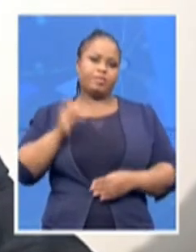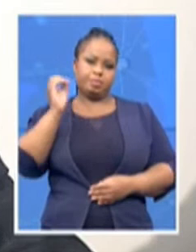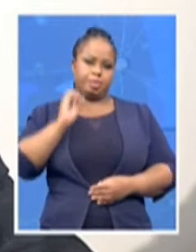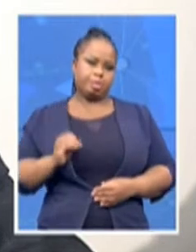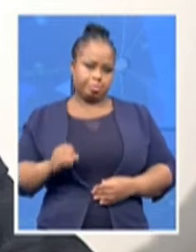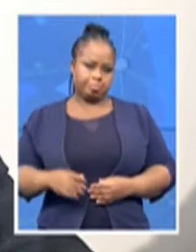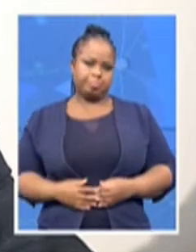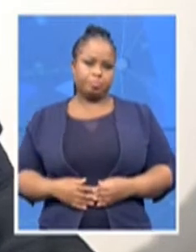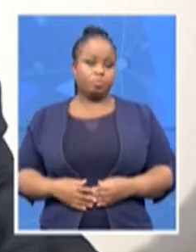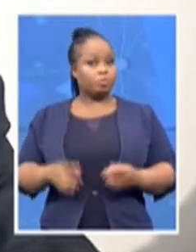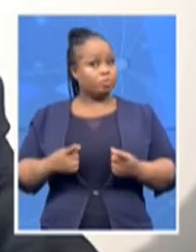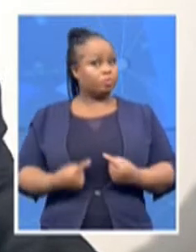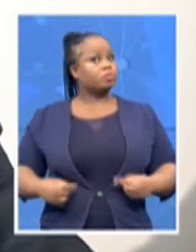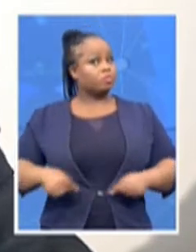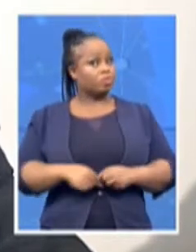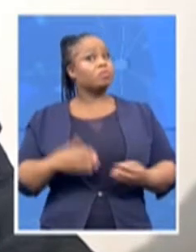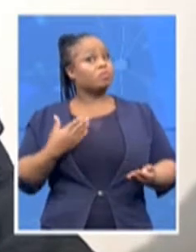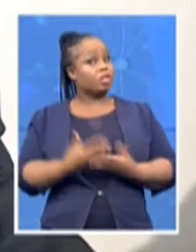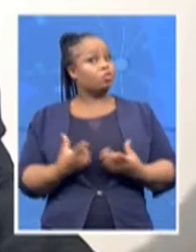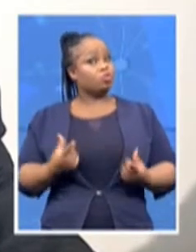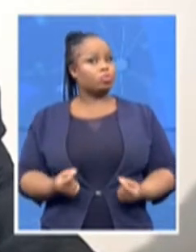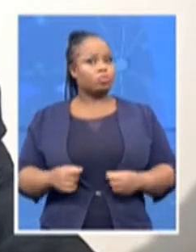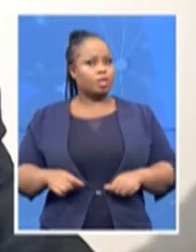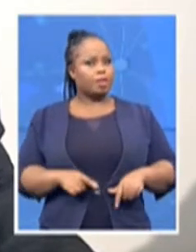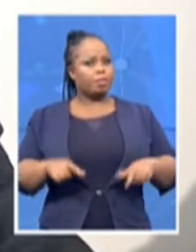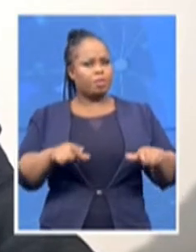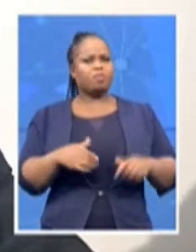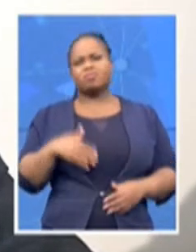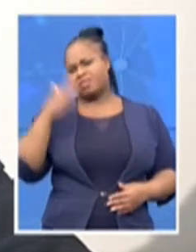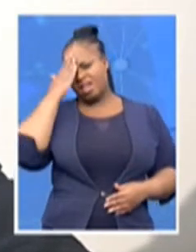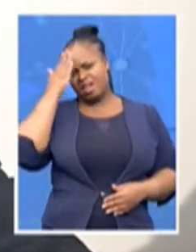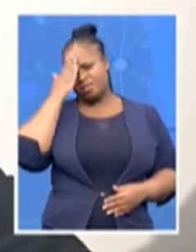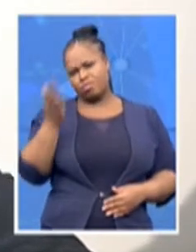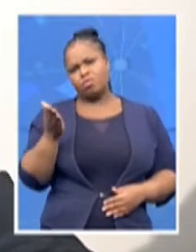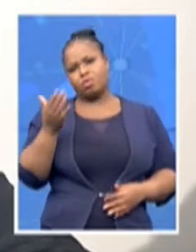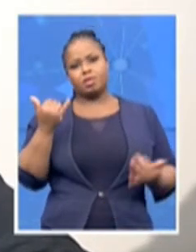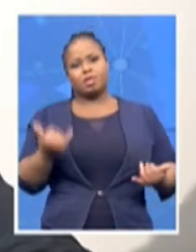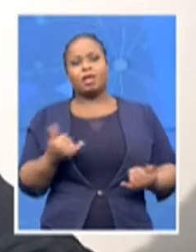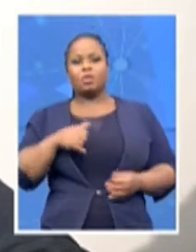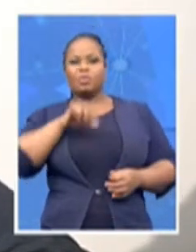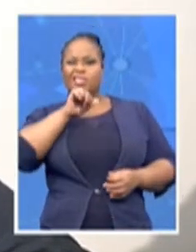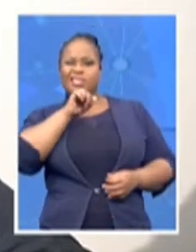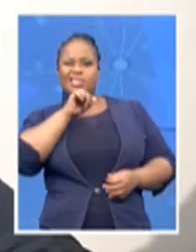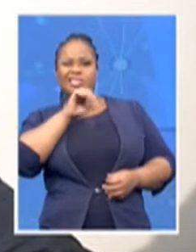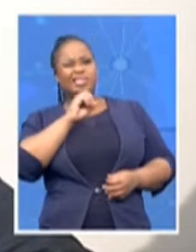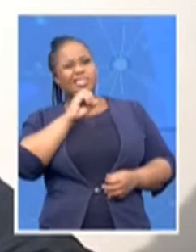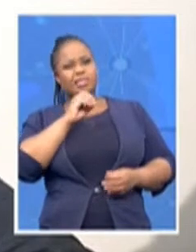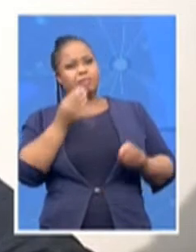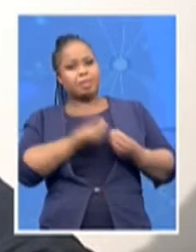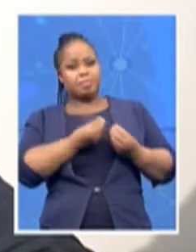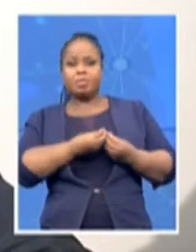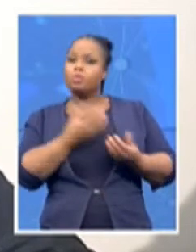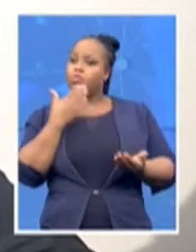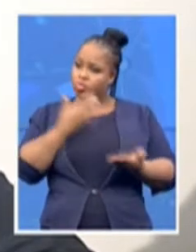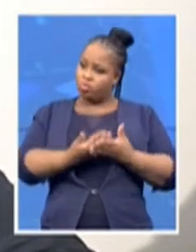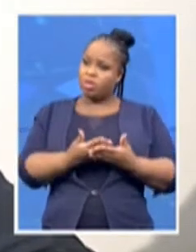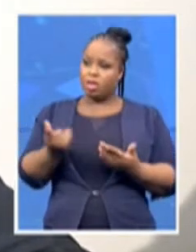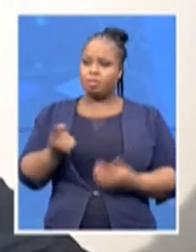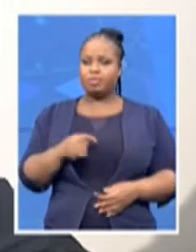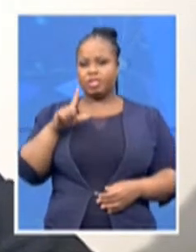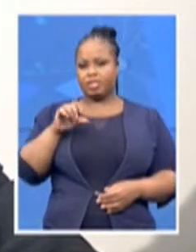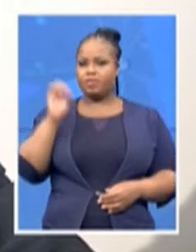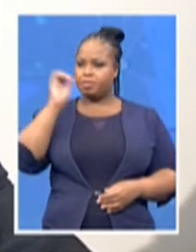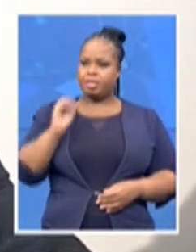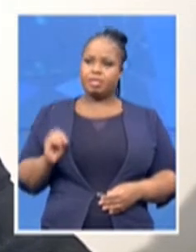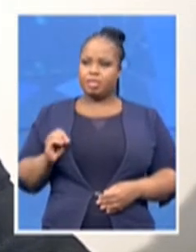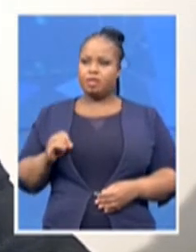of Limpopo, I know you are sitting at about 60 something. Mm. So you can reach that 70% of the 60s. And the Eastern